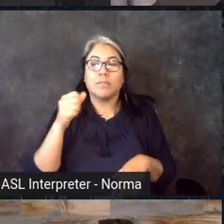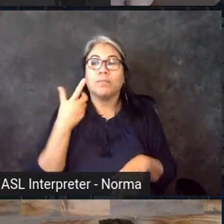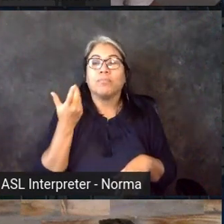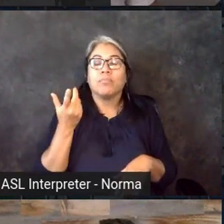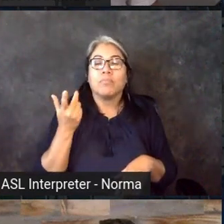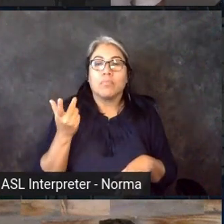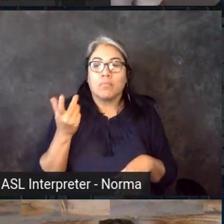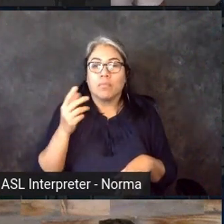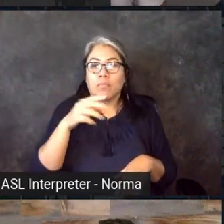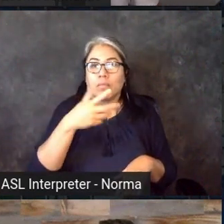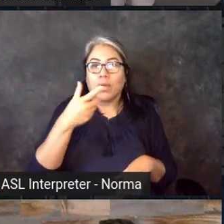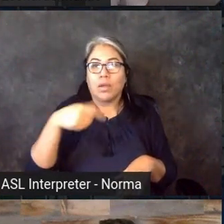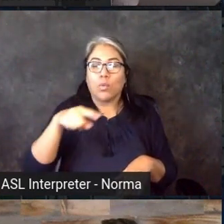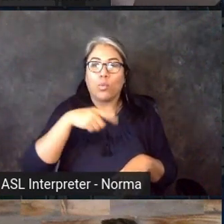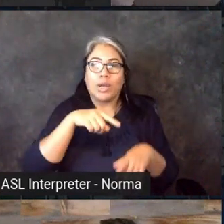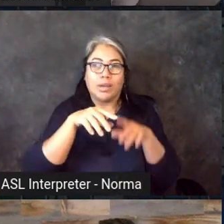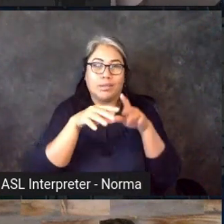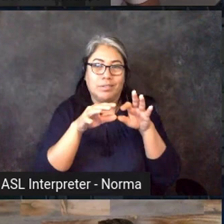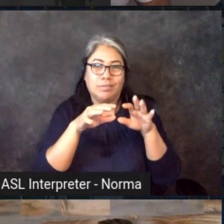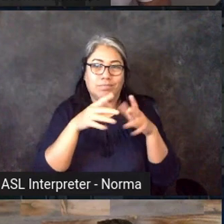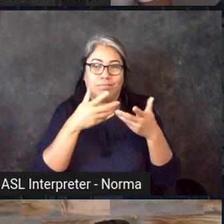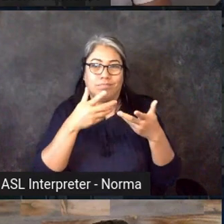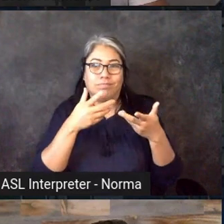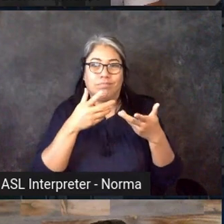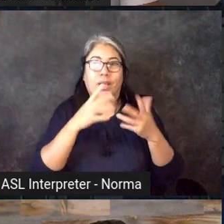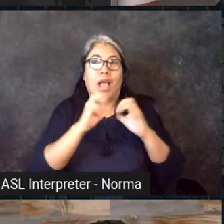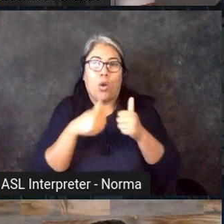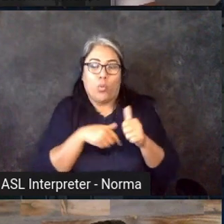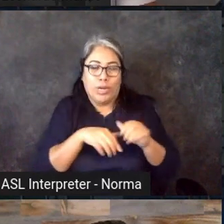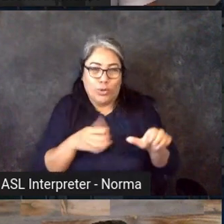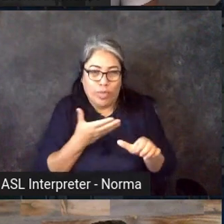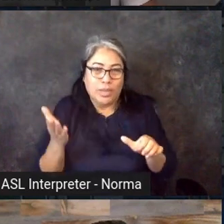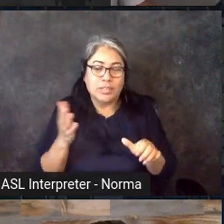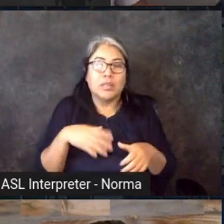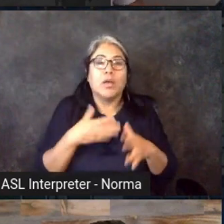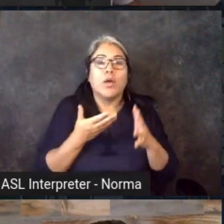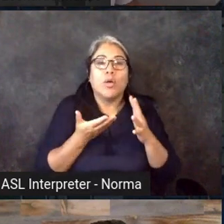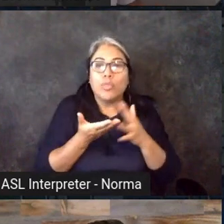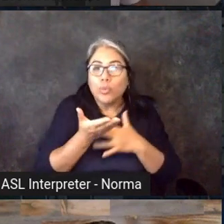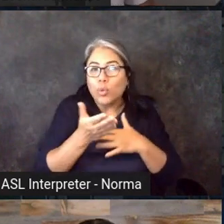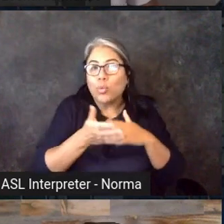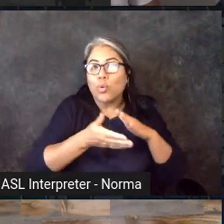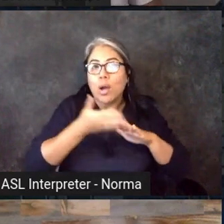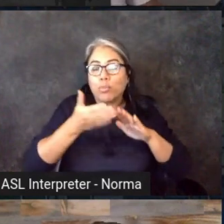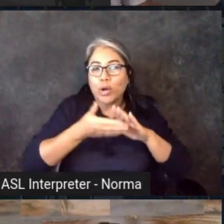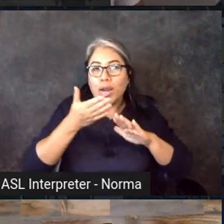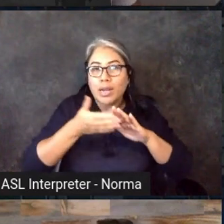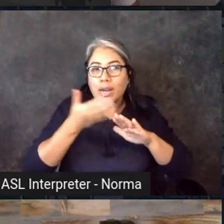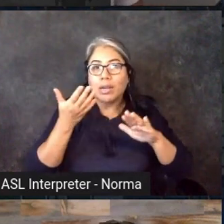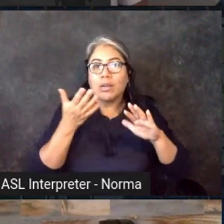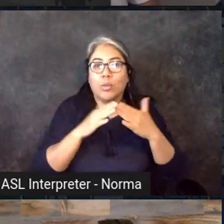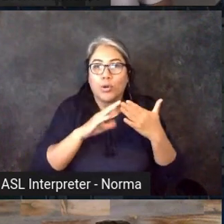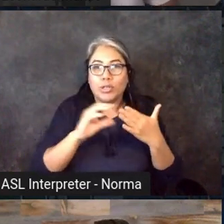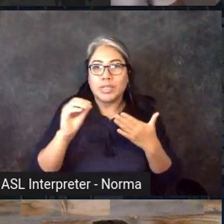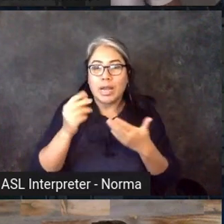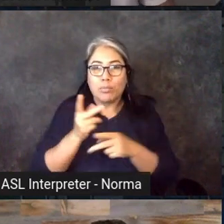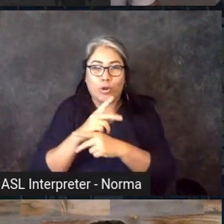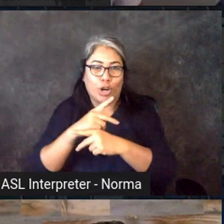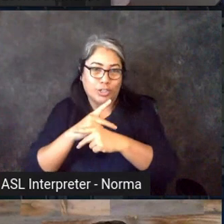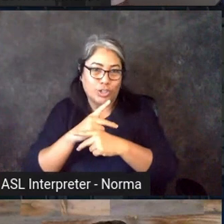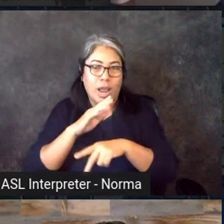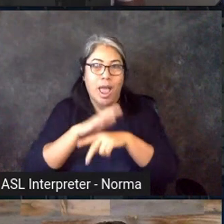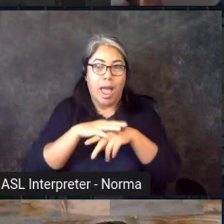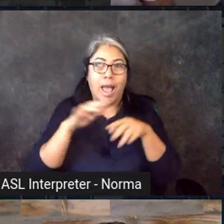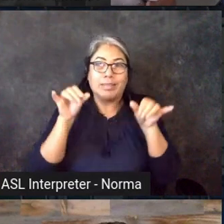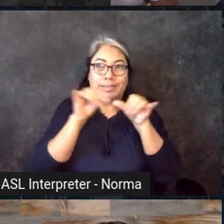the GitOps way of doing things, right? Was through operating Kubernetes in production, right, at scale. And this is